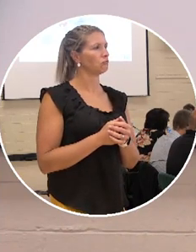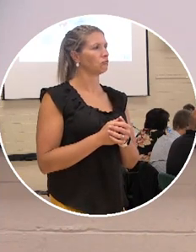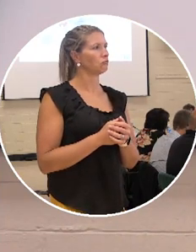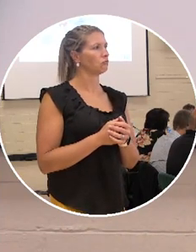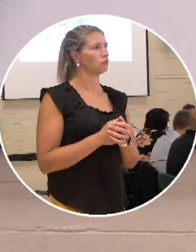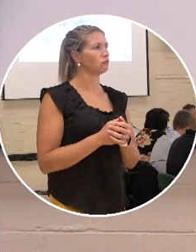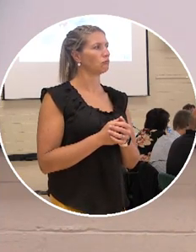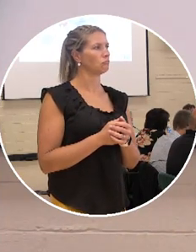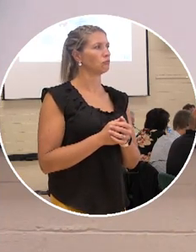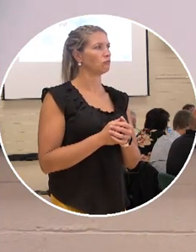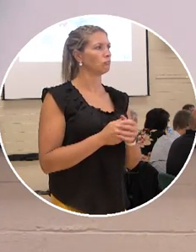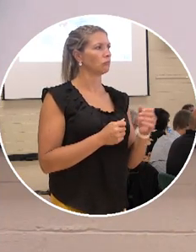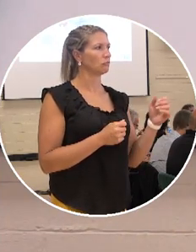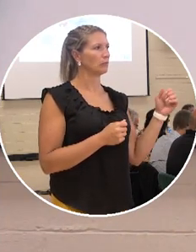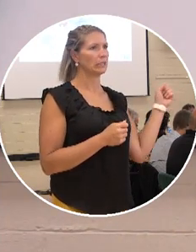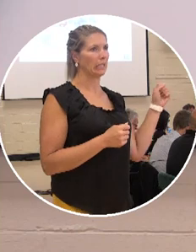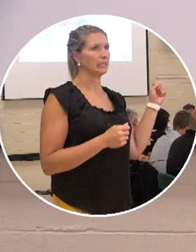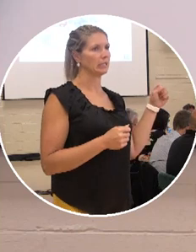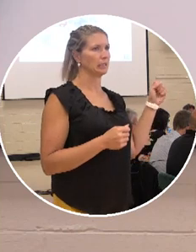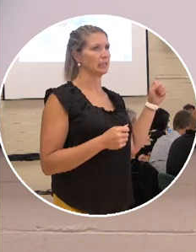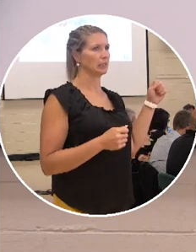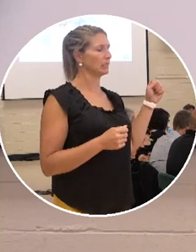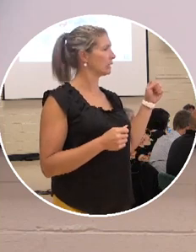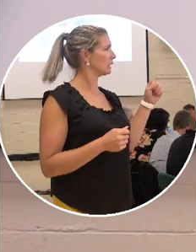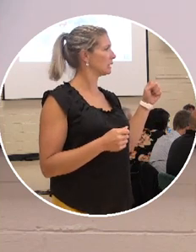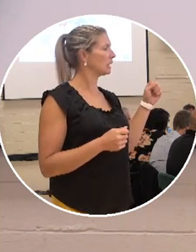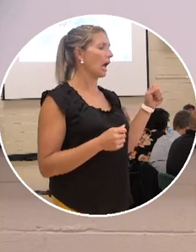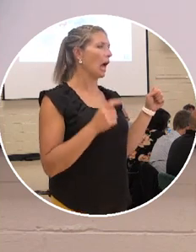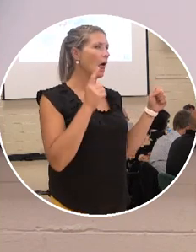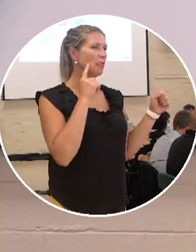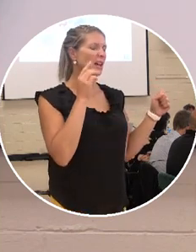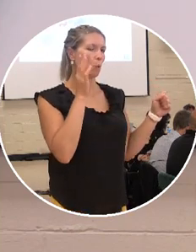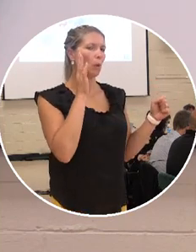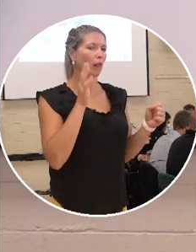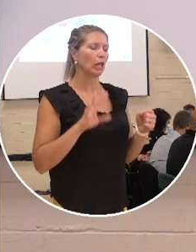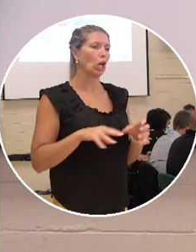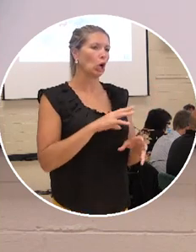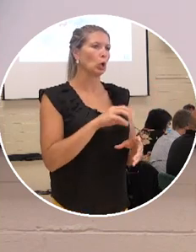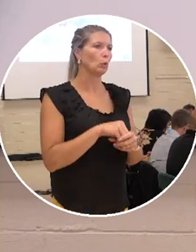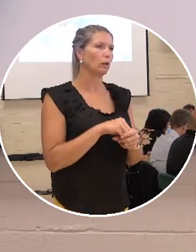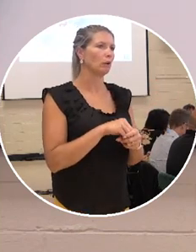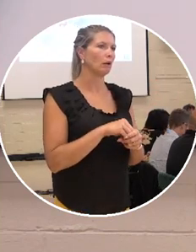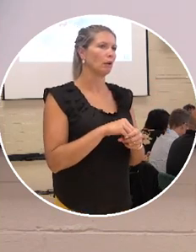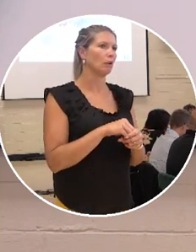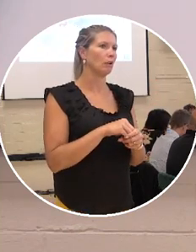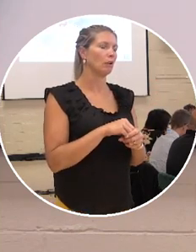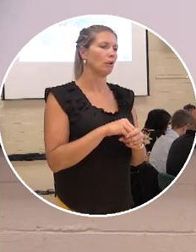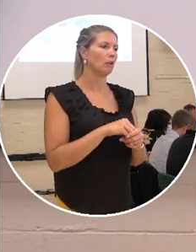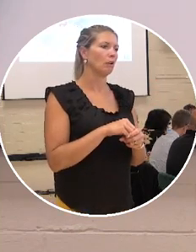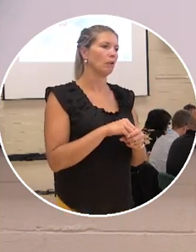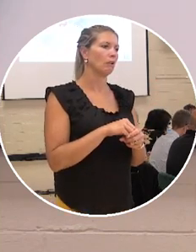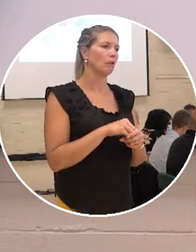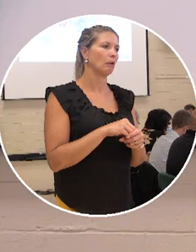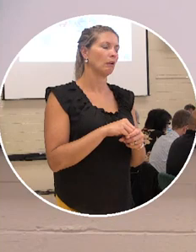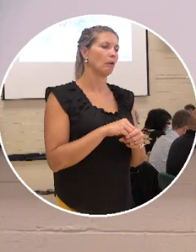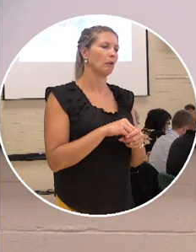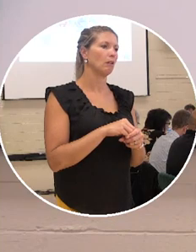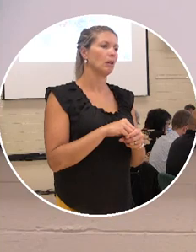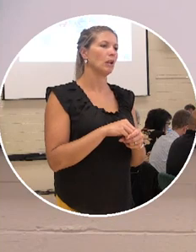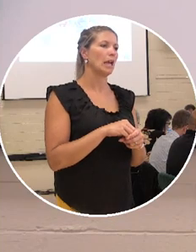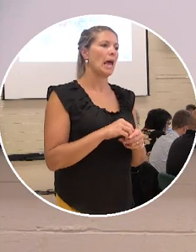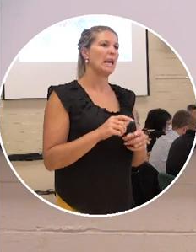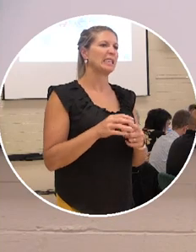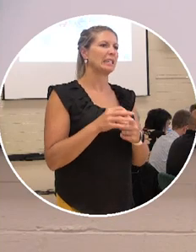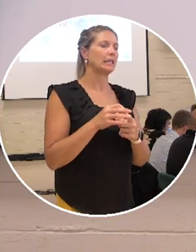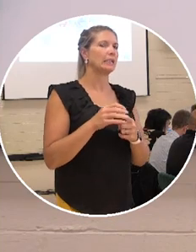that's involved. Yeah, that'll probably be incorporated into, subject to, of course, the process. Right. Yeah.